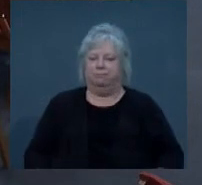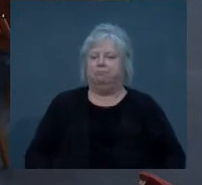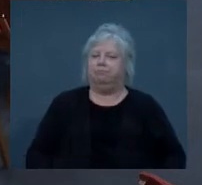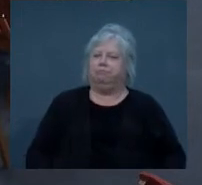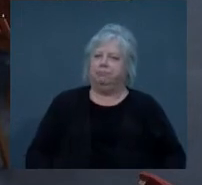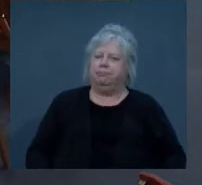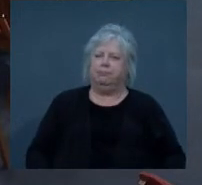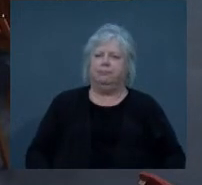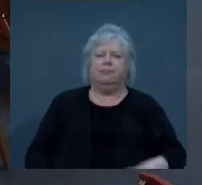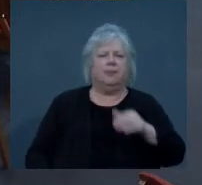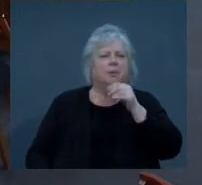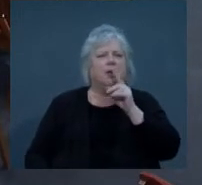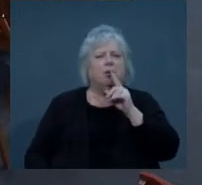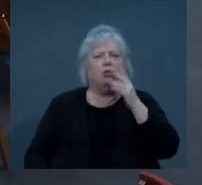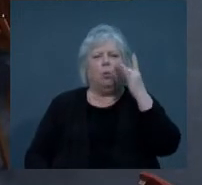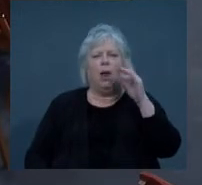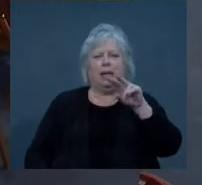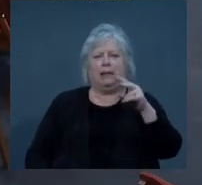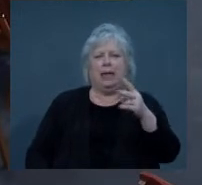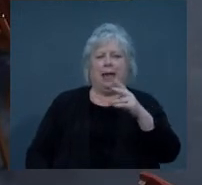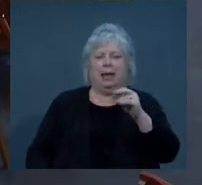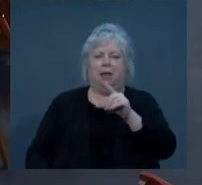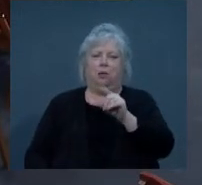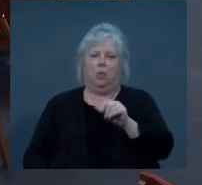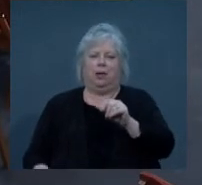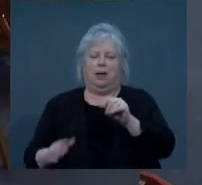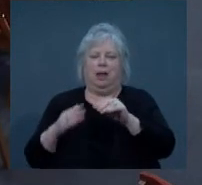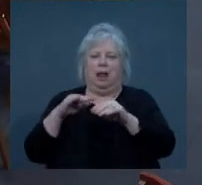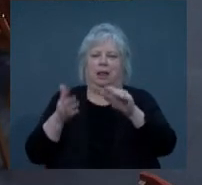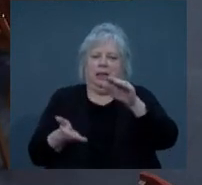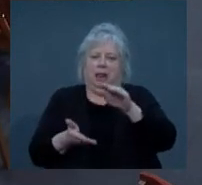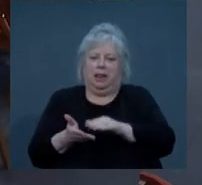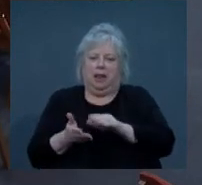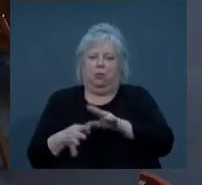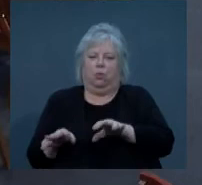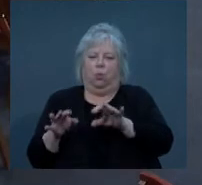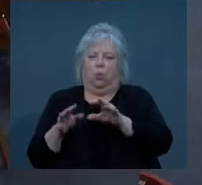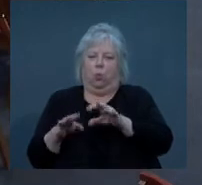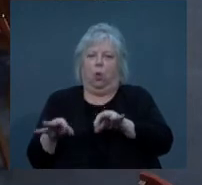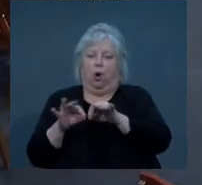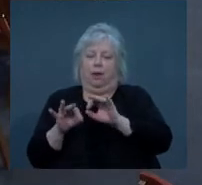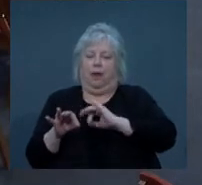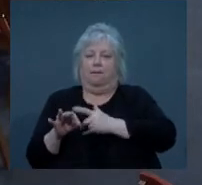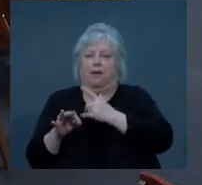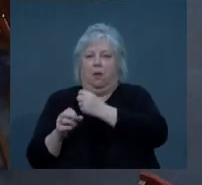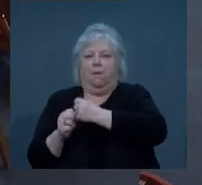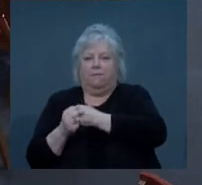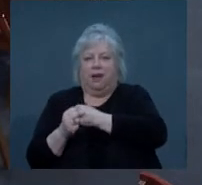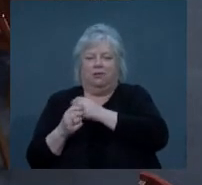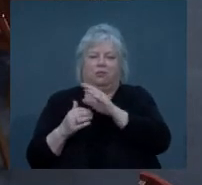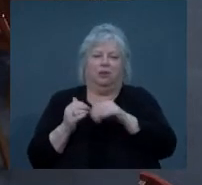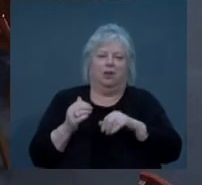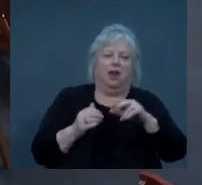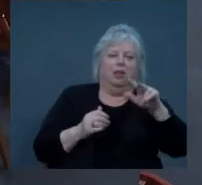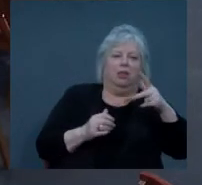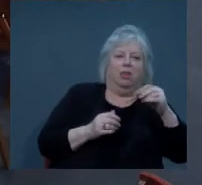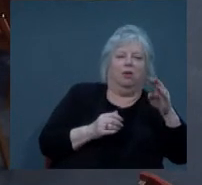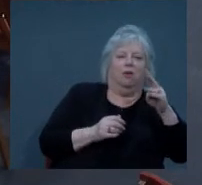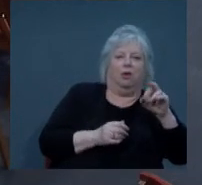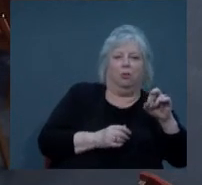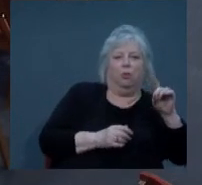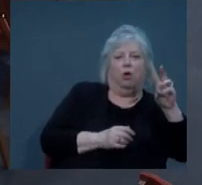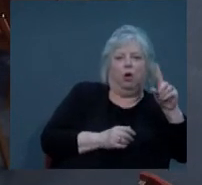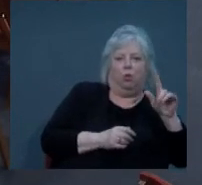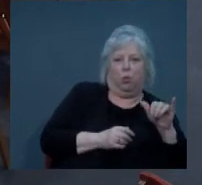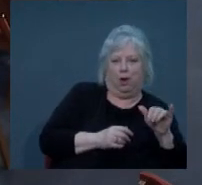I'm not sure why Second Louisiana is less worthy of our affections than Third and Broadway, and as will be evidenced if